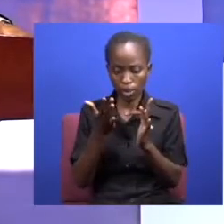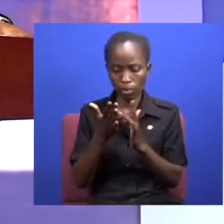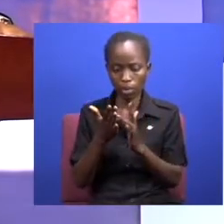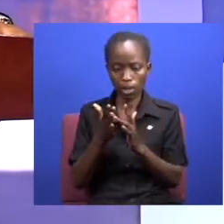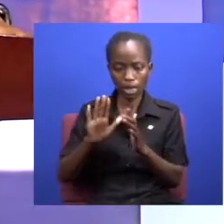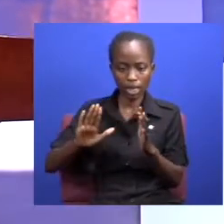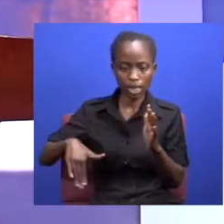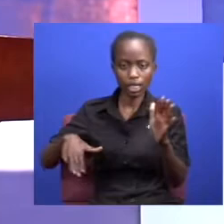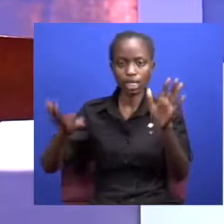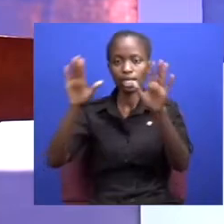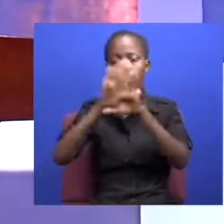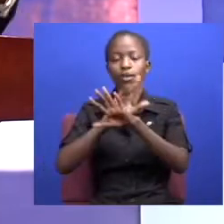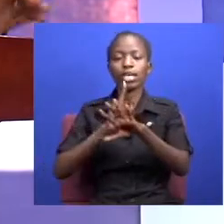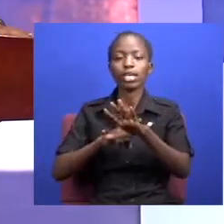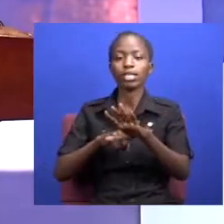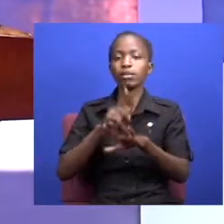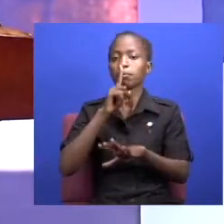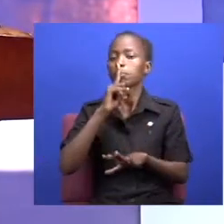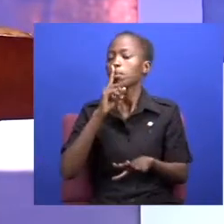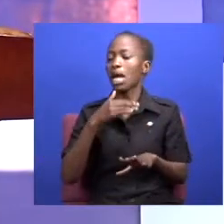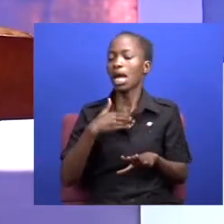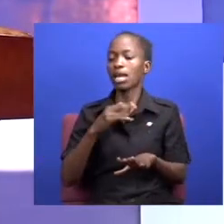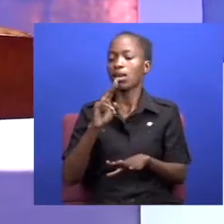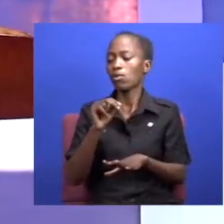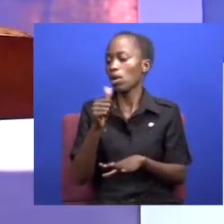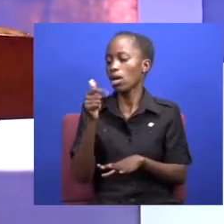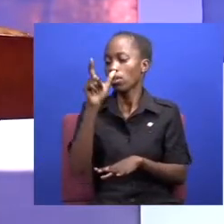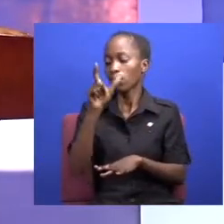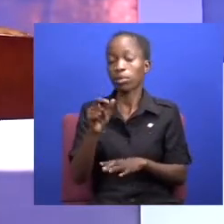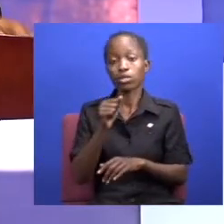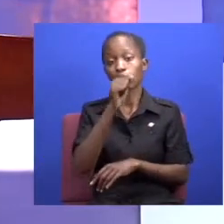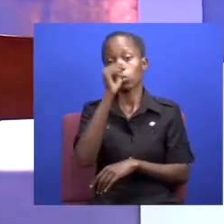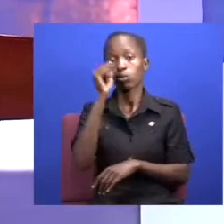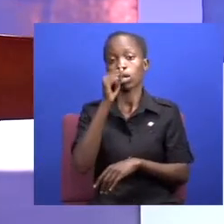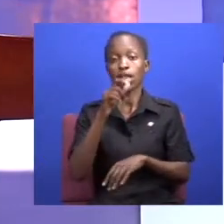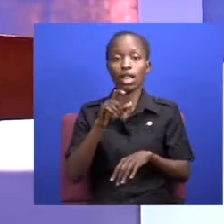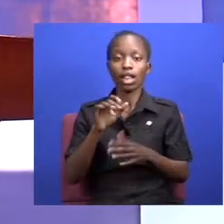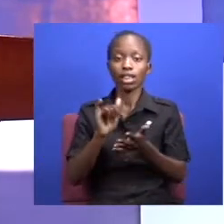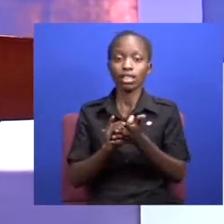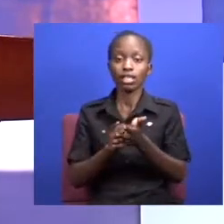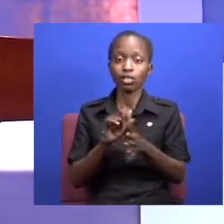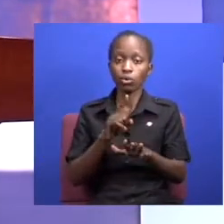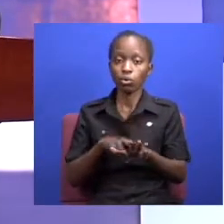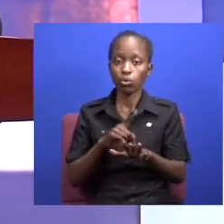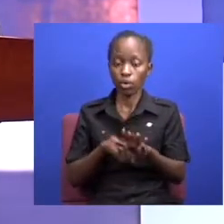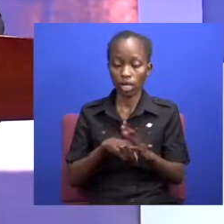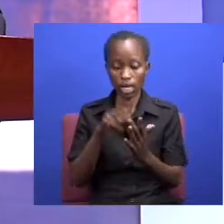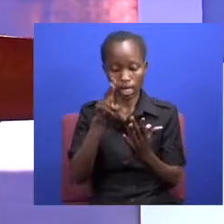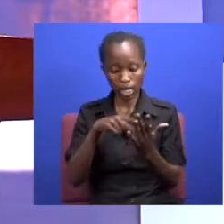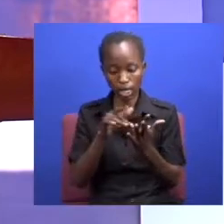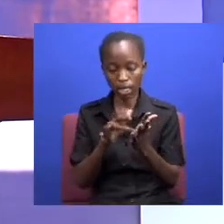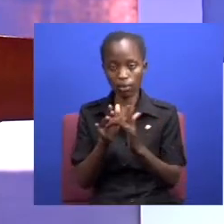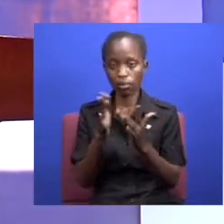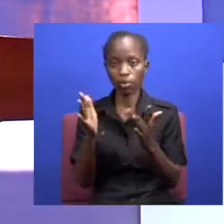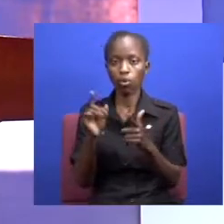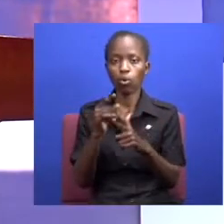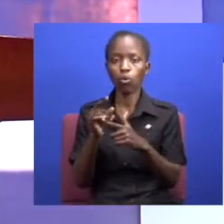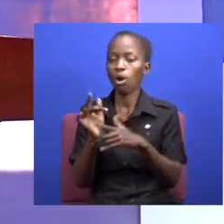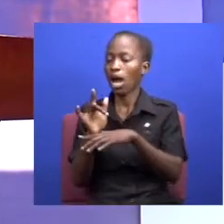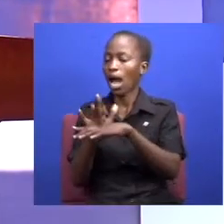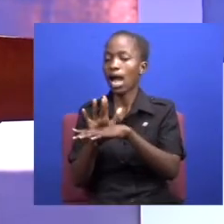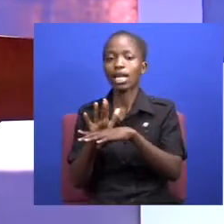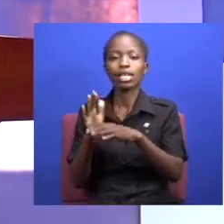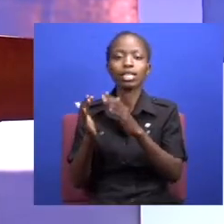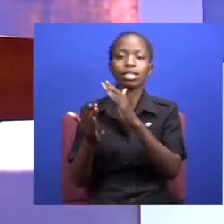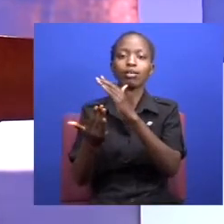night when, you know, it's quiet and there's nobody else awake. That's when I'll engage myself just to read the Bible, or early in the